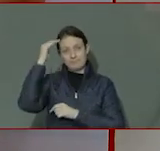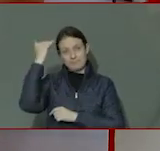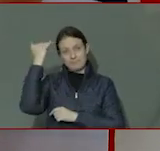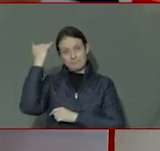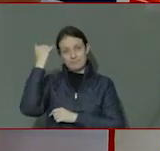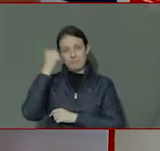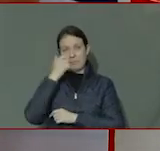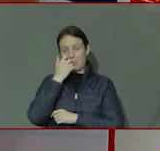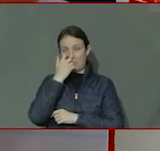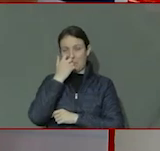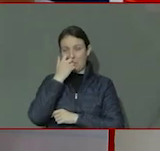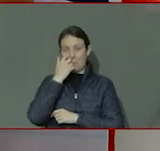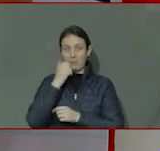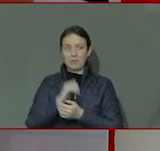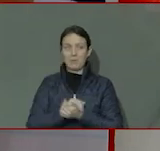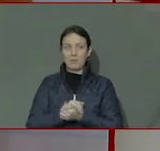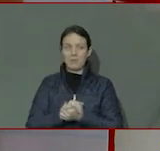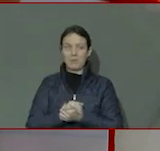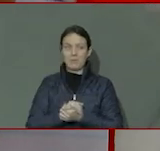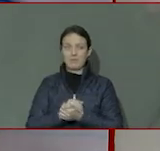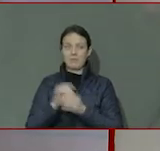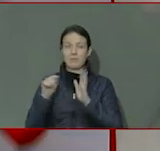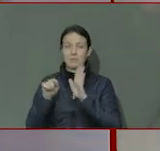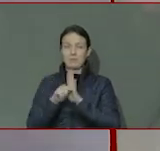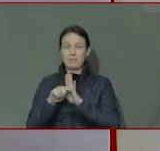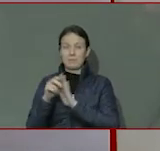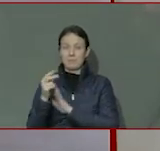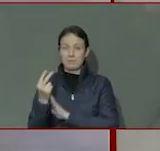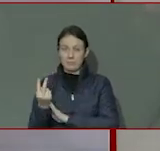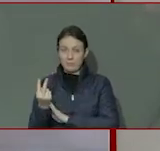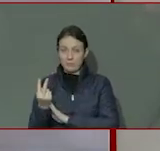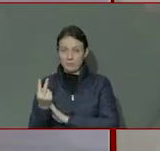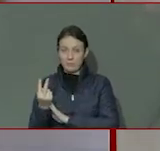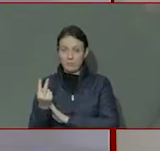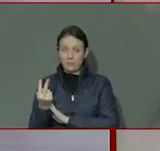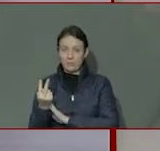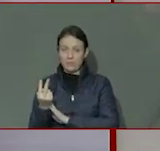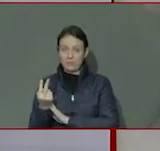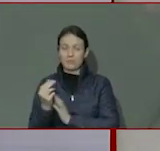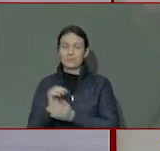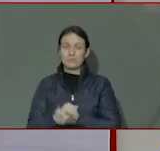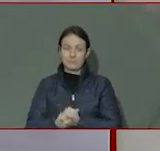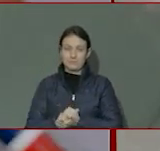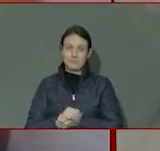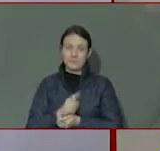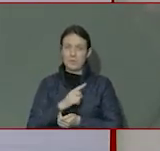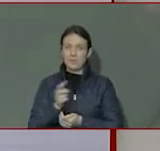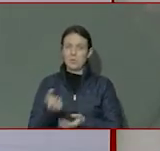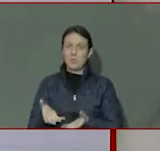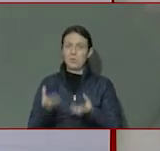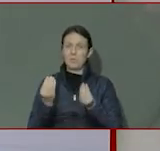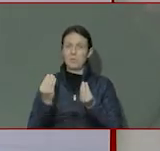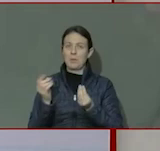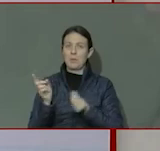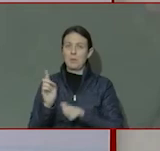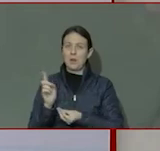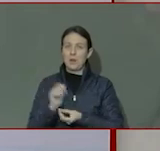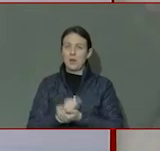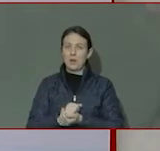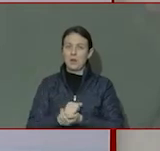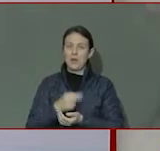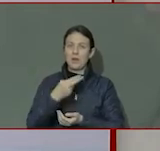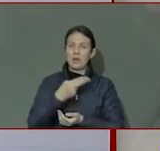10 negative, what was it, 2, hey? Okay, and what do you get? What is the concentration